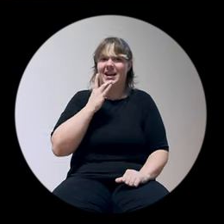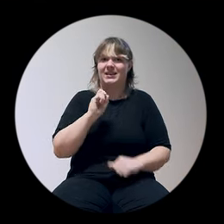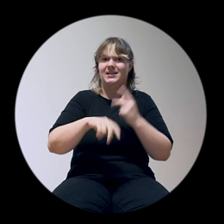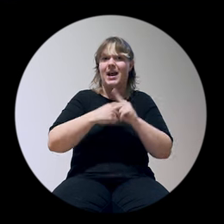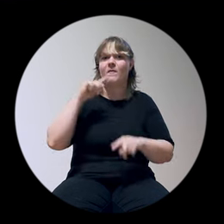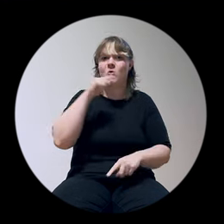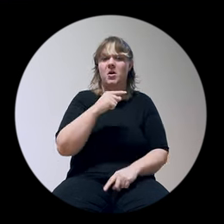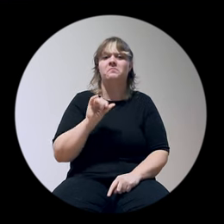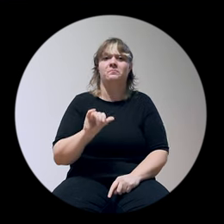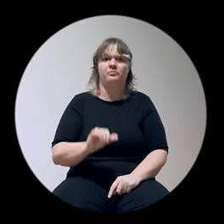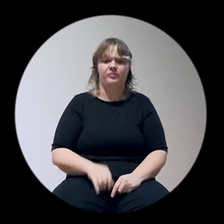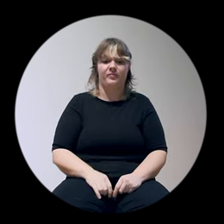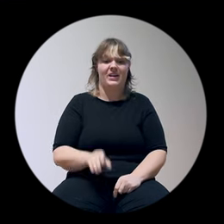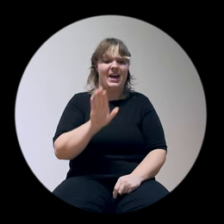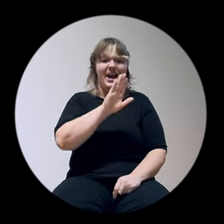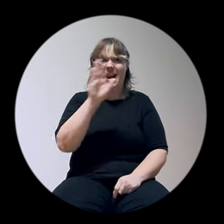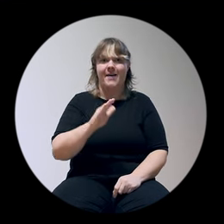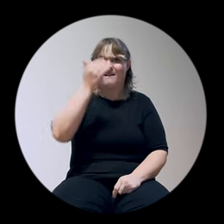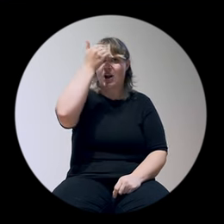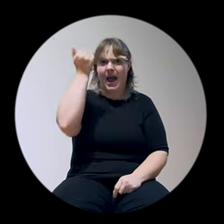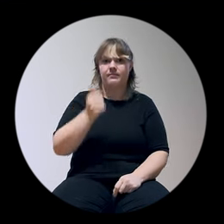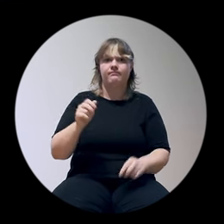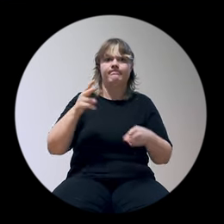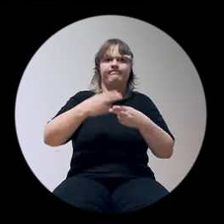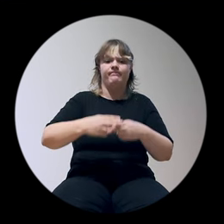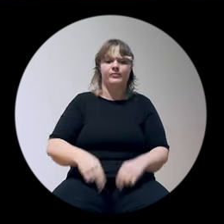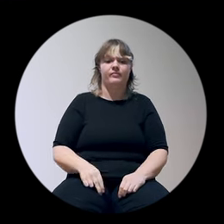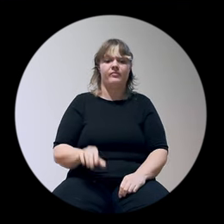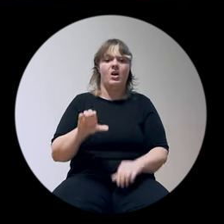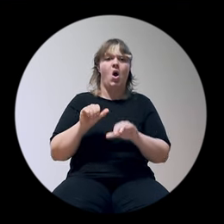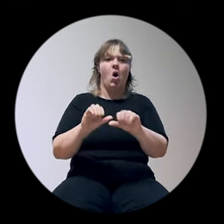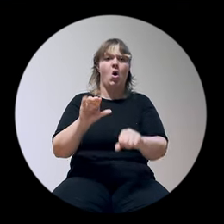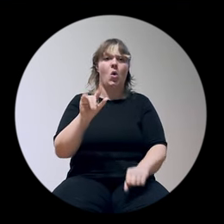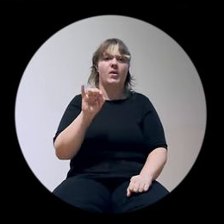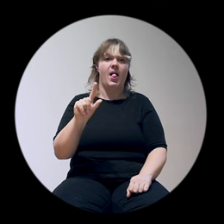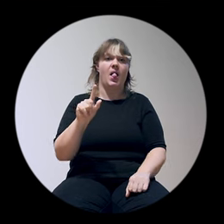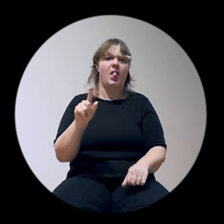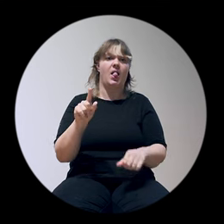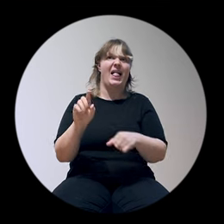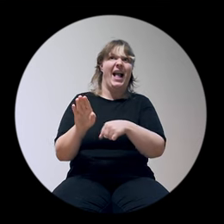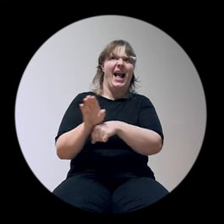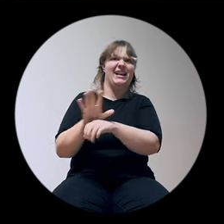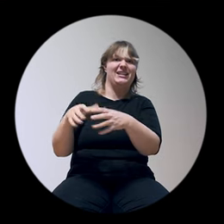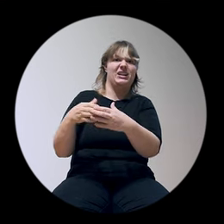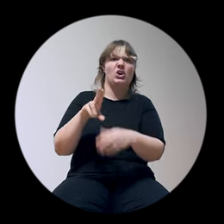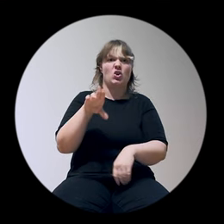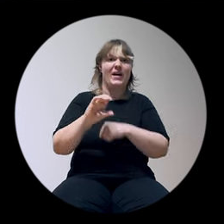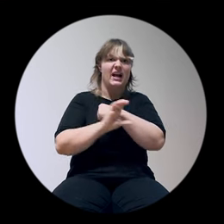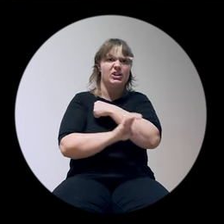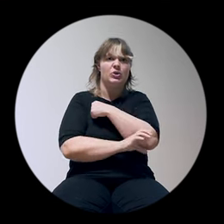never forget, colonial entities the U.S. Constitution, current U.S.